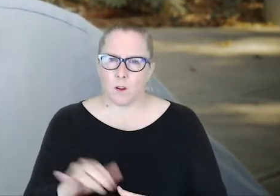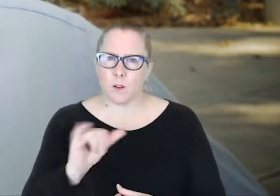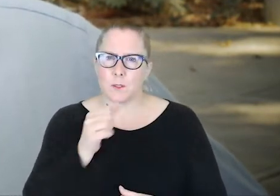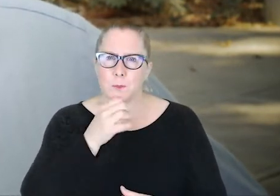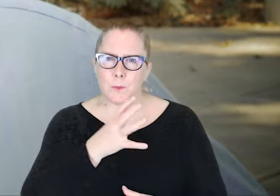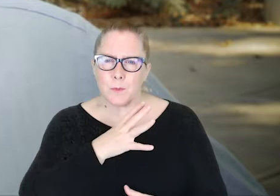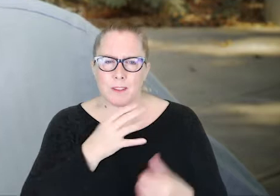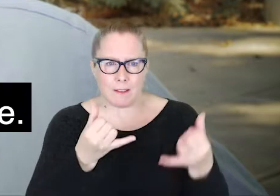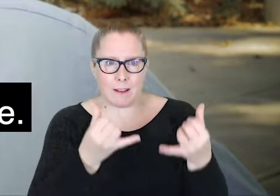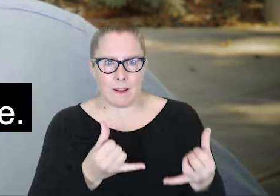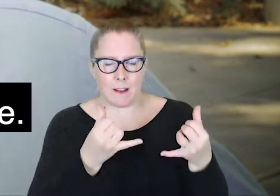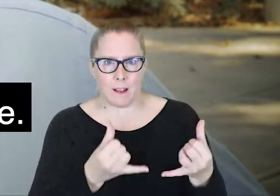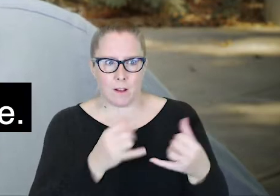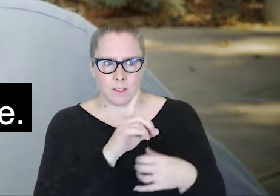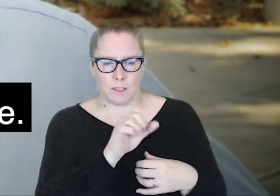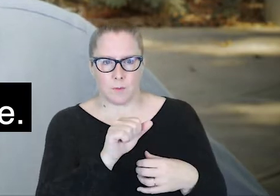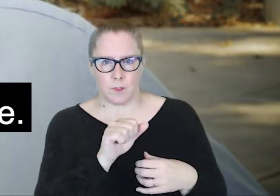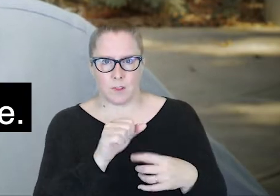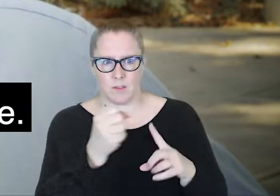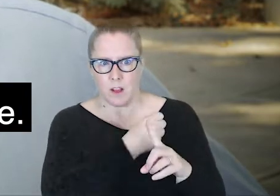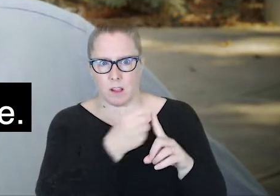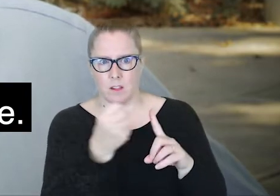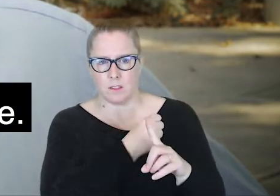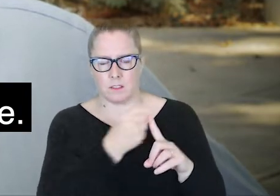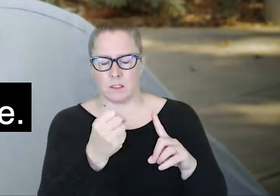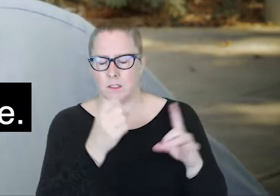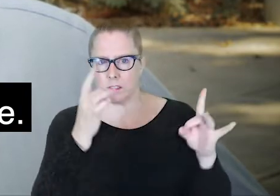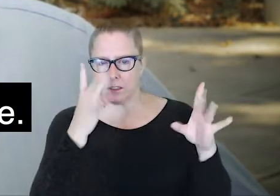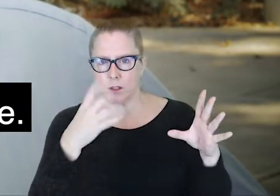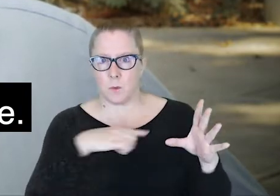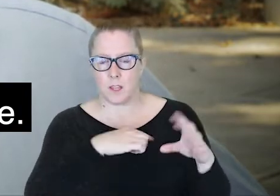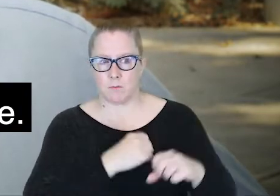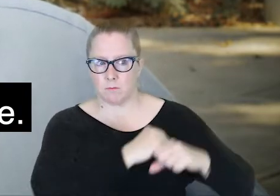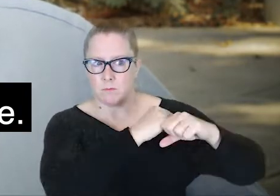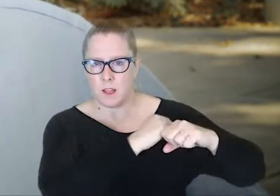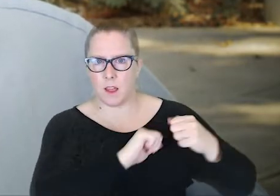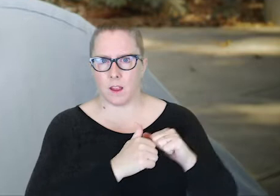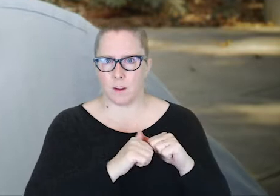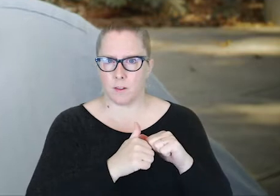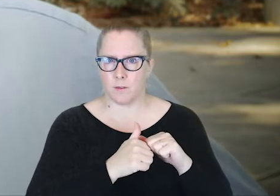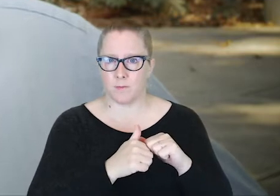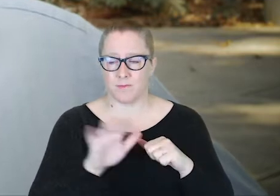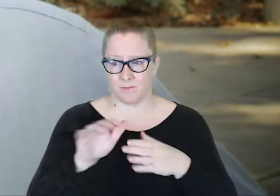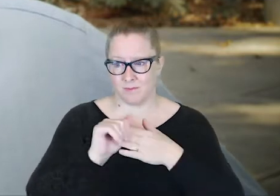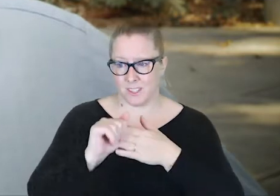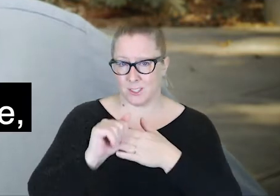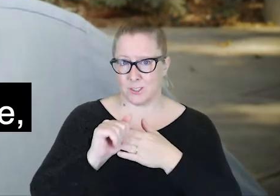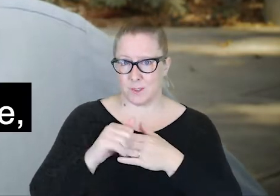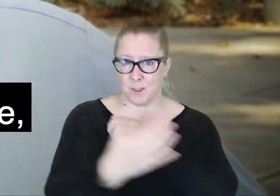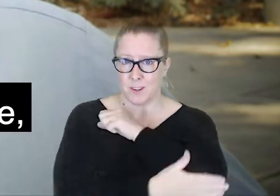and how we can protect women with disabilities from violence and abuse. Her leadership in